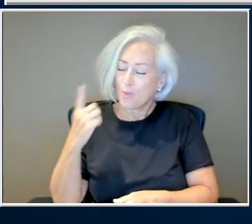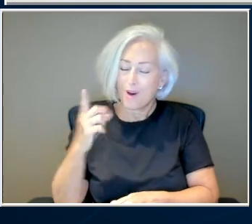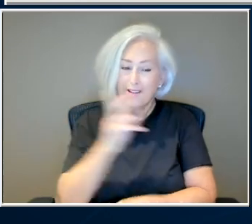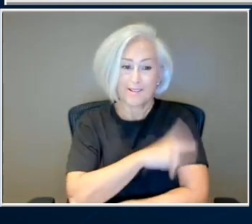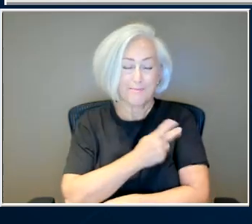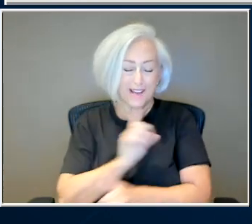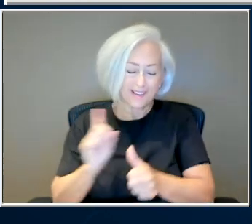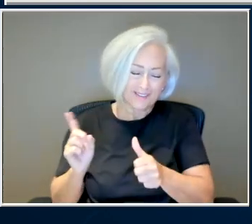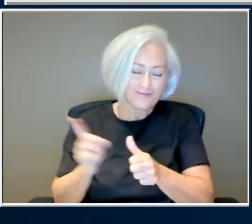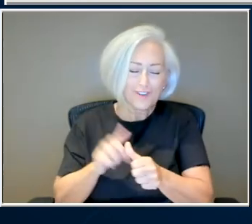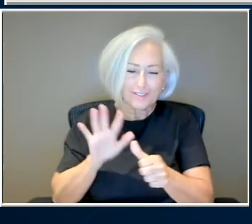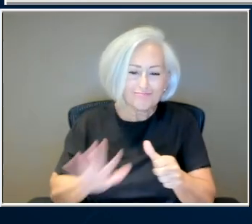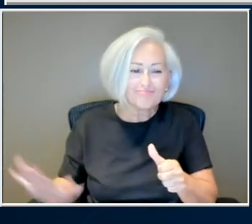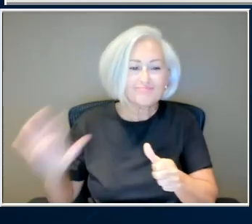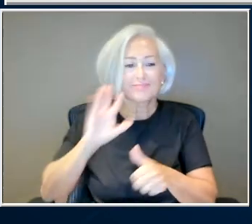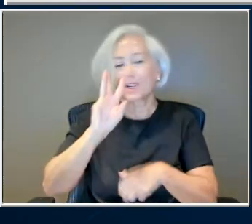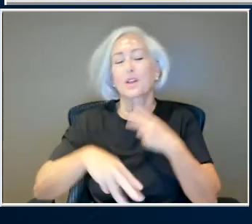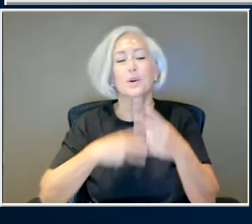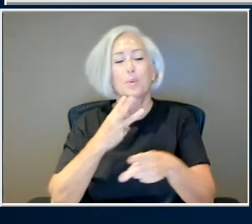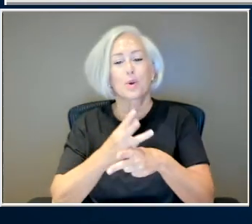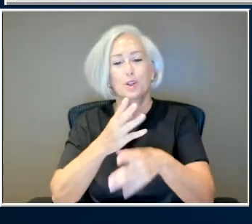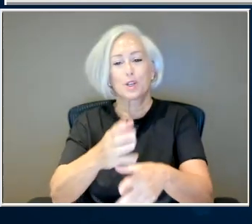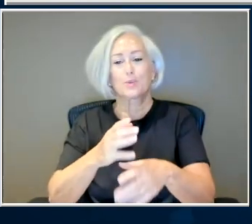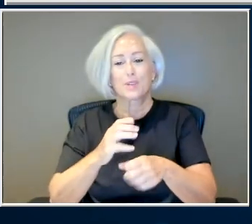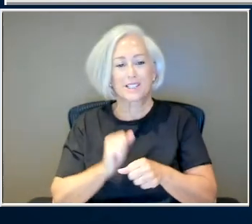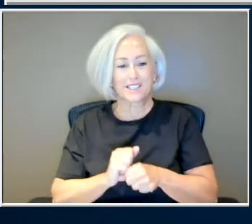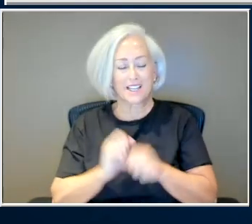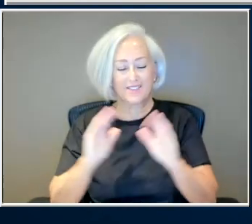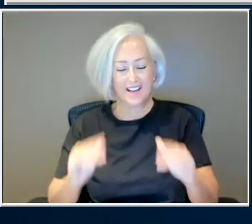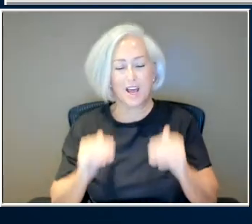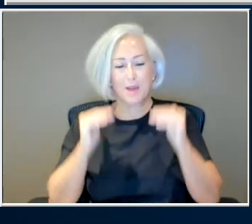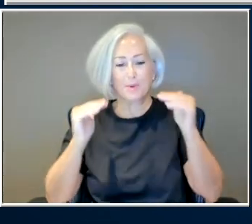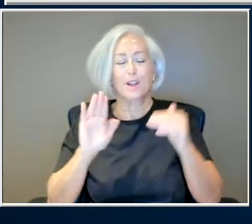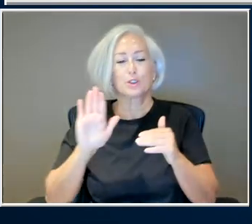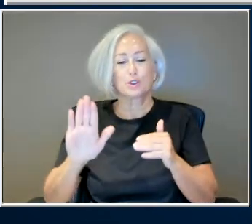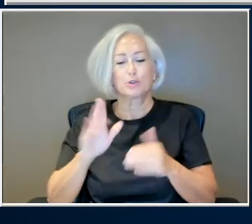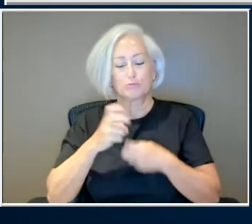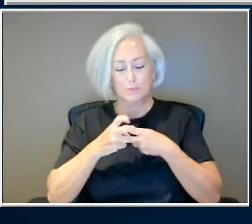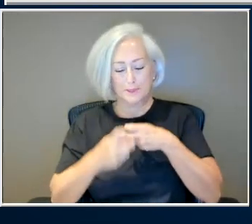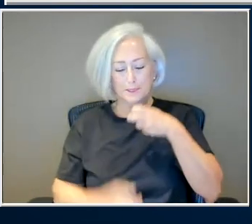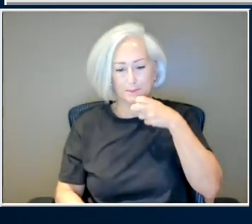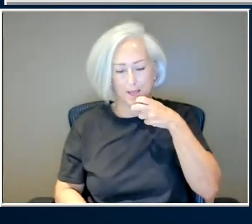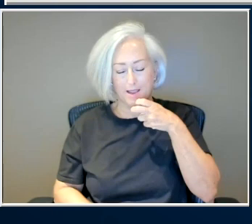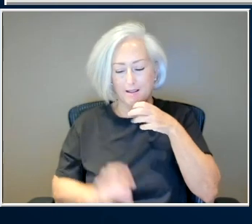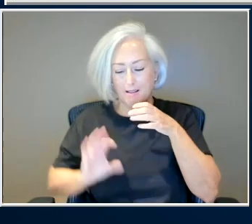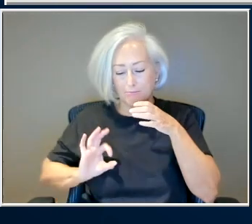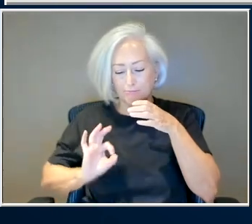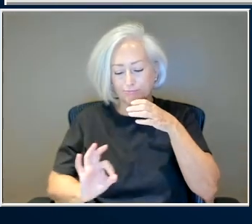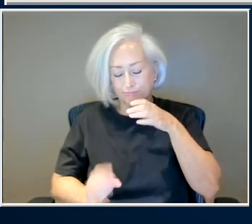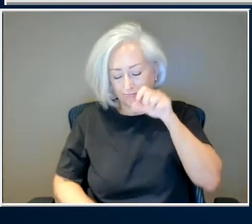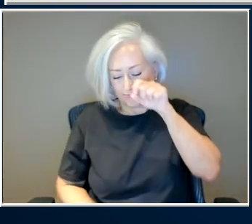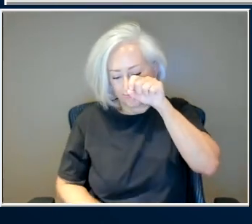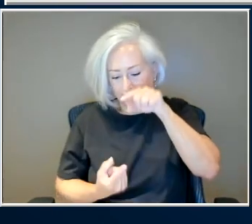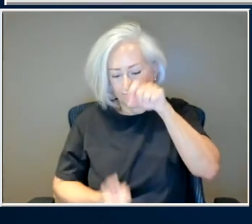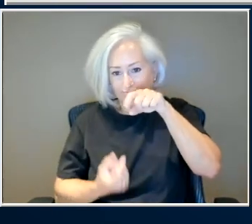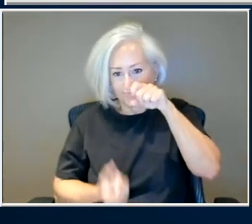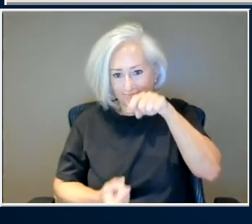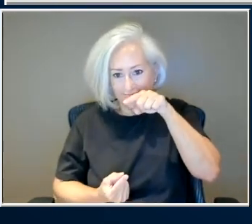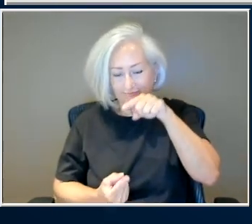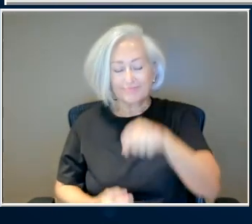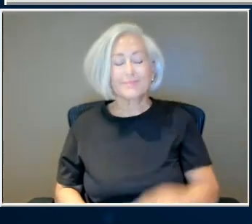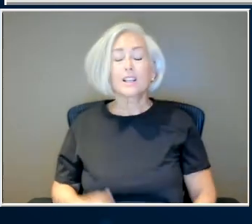a certain upgrade to his spinal cord stimulator. Doctor, good morning. Good morning. Good to have you. So, Dr. Latif, can you